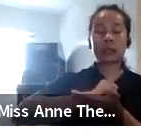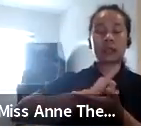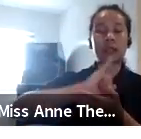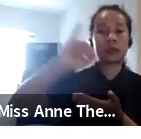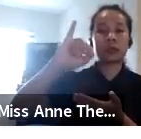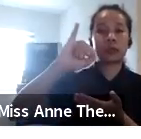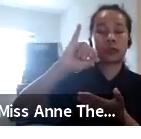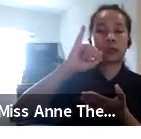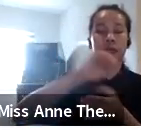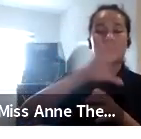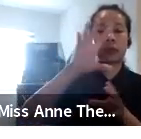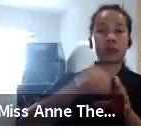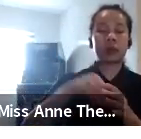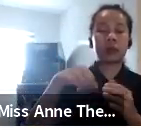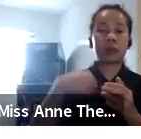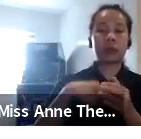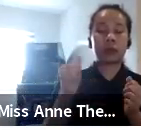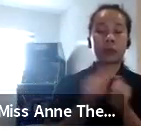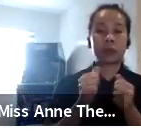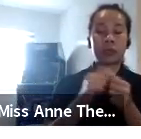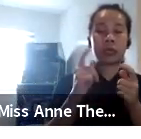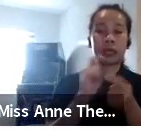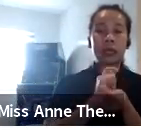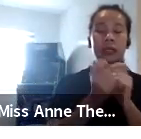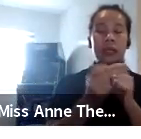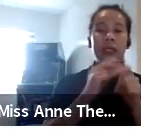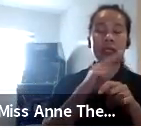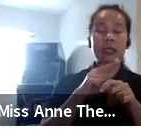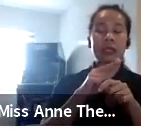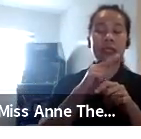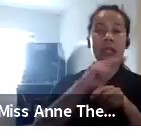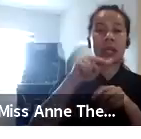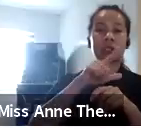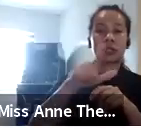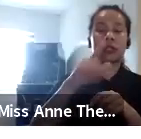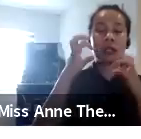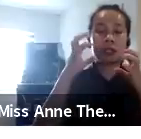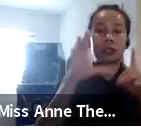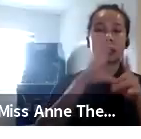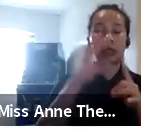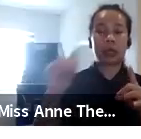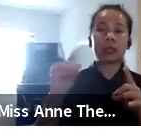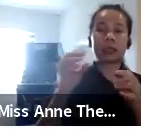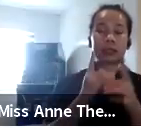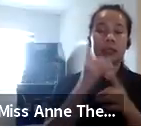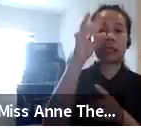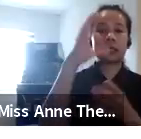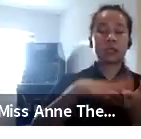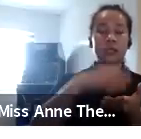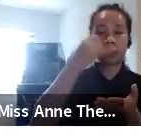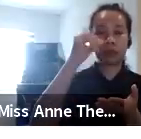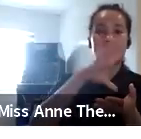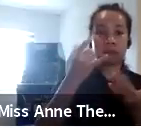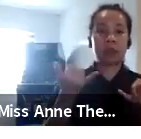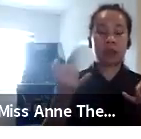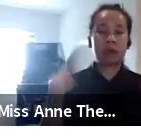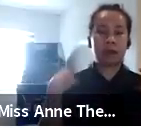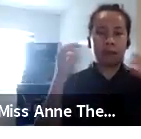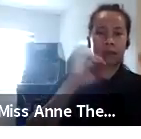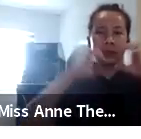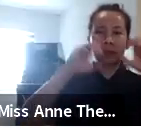with transnational education and distance education. And to date, I think I have evaluated